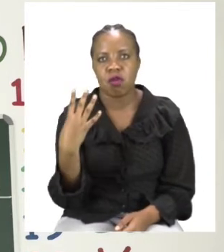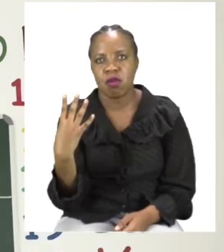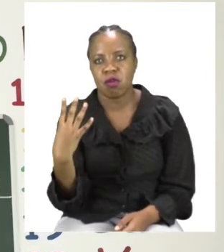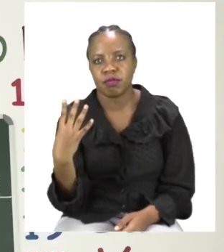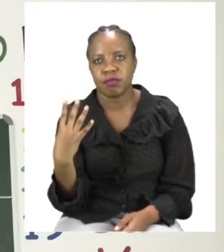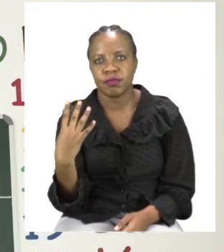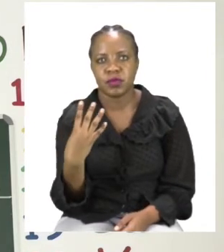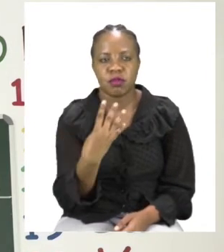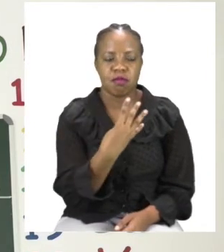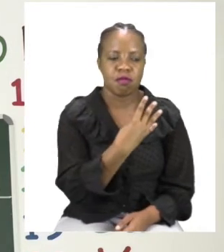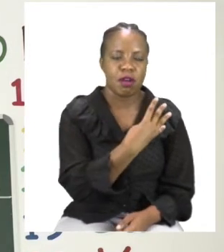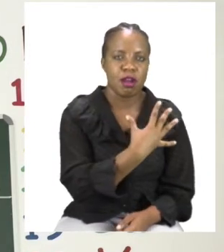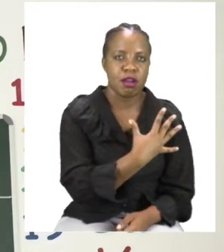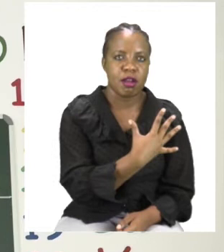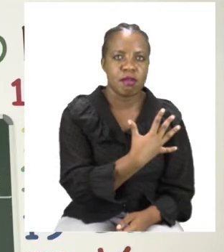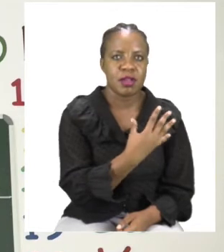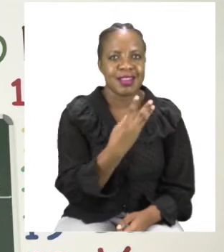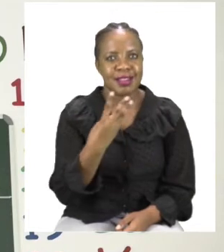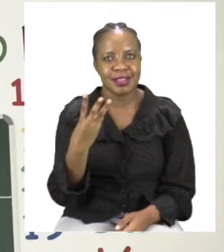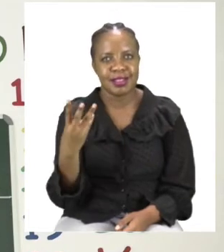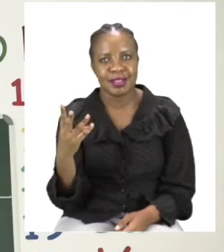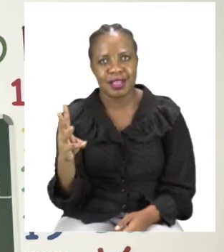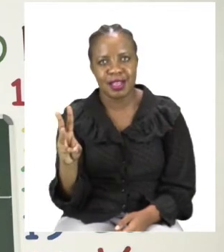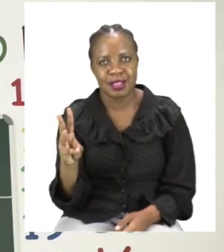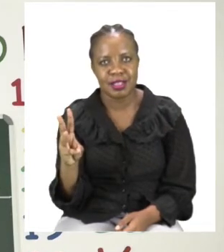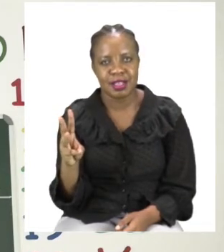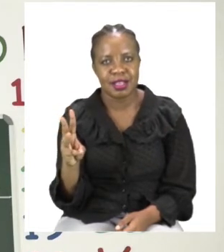4, 5, 6,